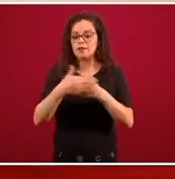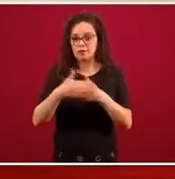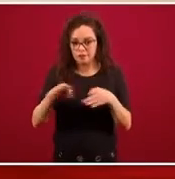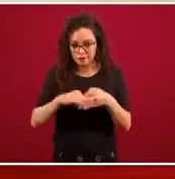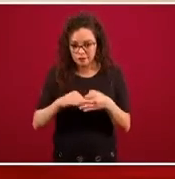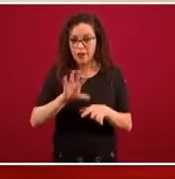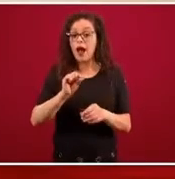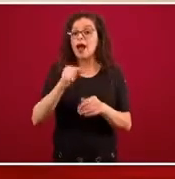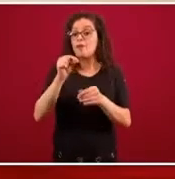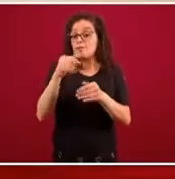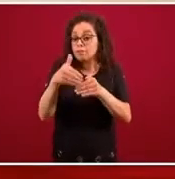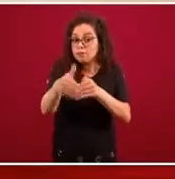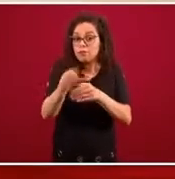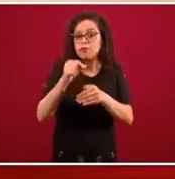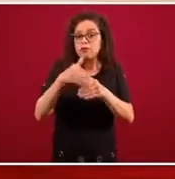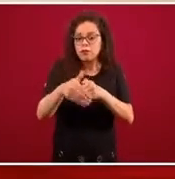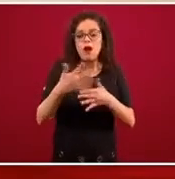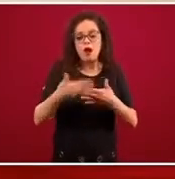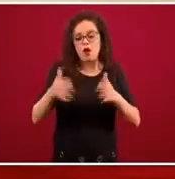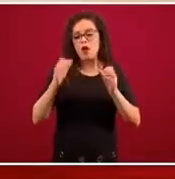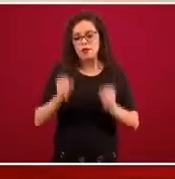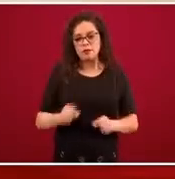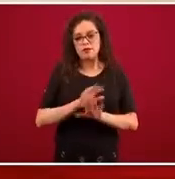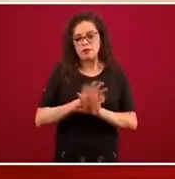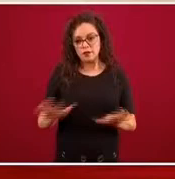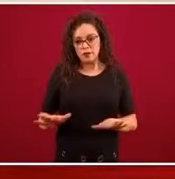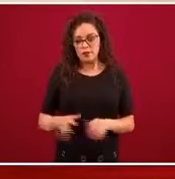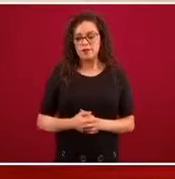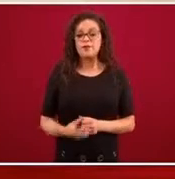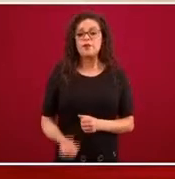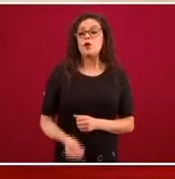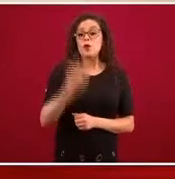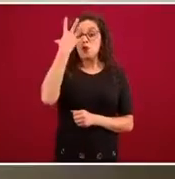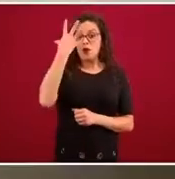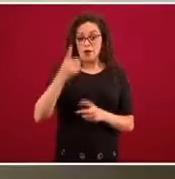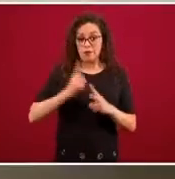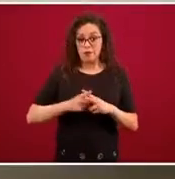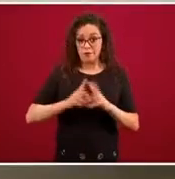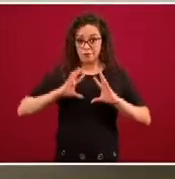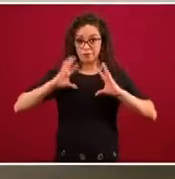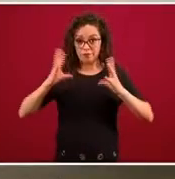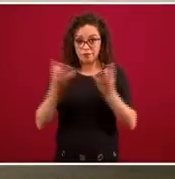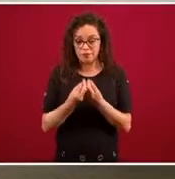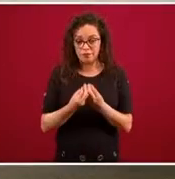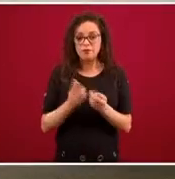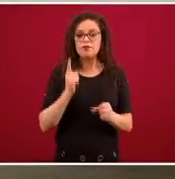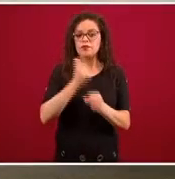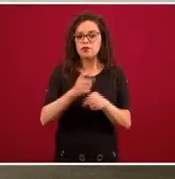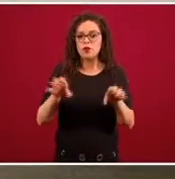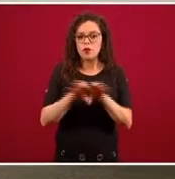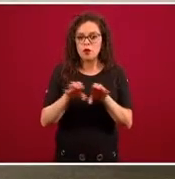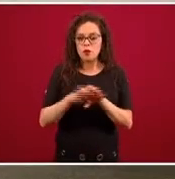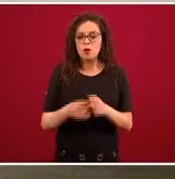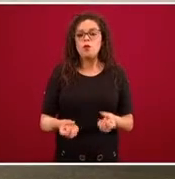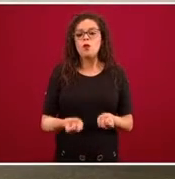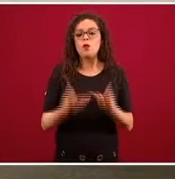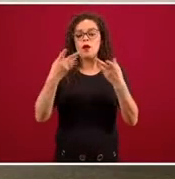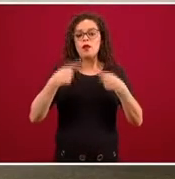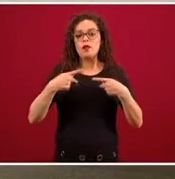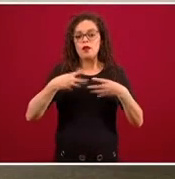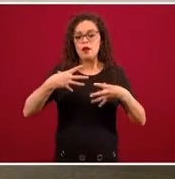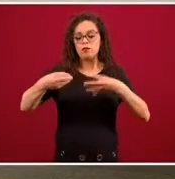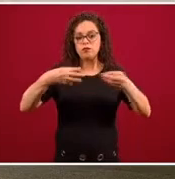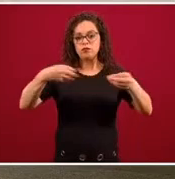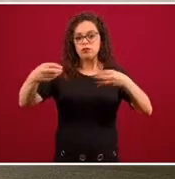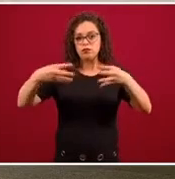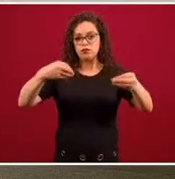3. As I said before, declaring phase 3 is not only a matter of the number of cases, it has to do with the